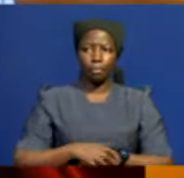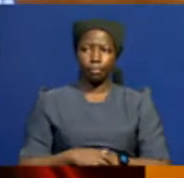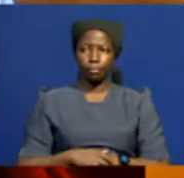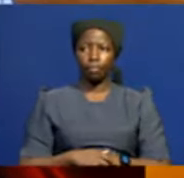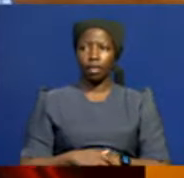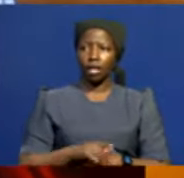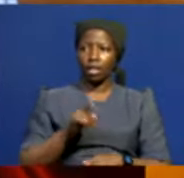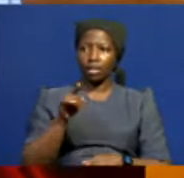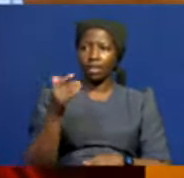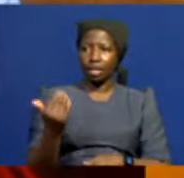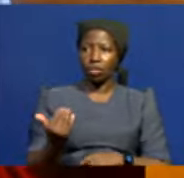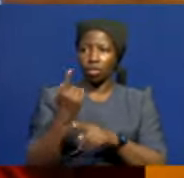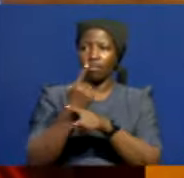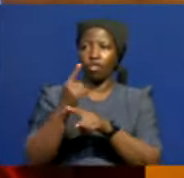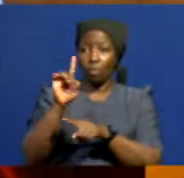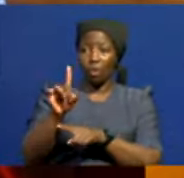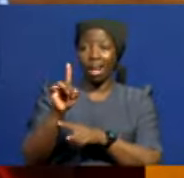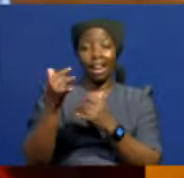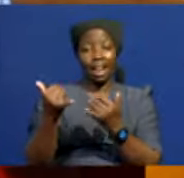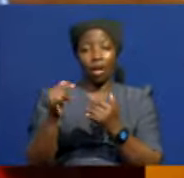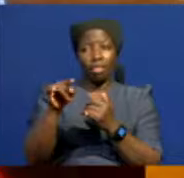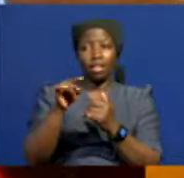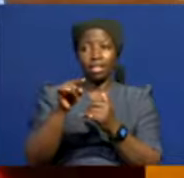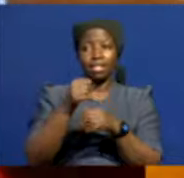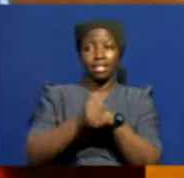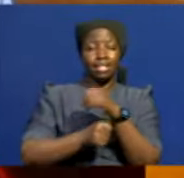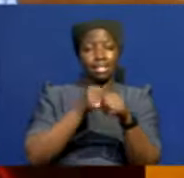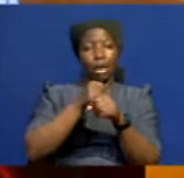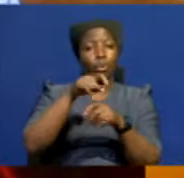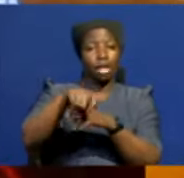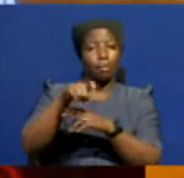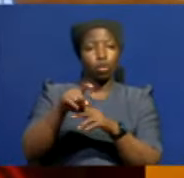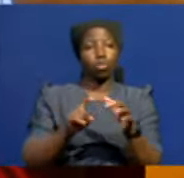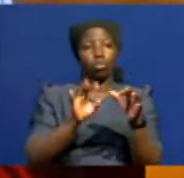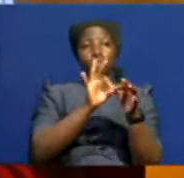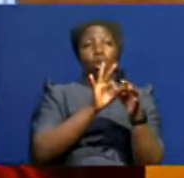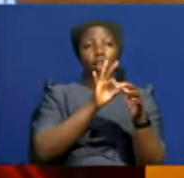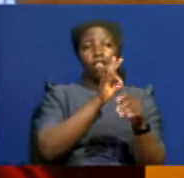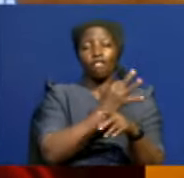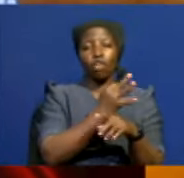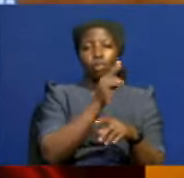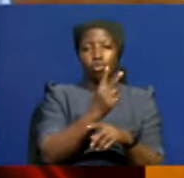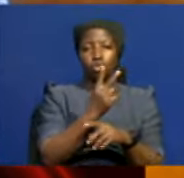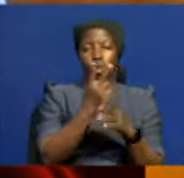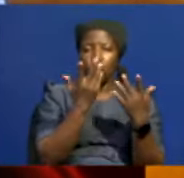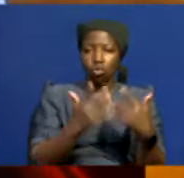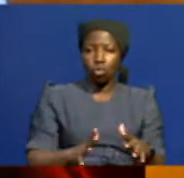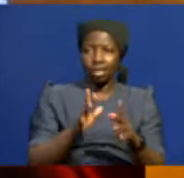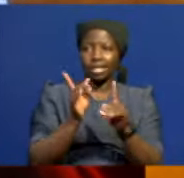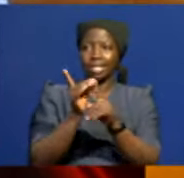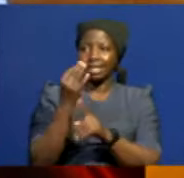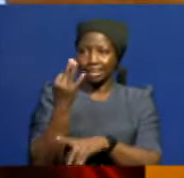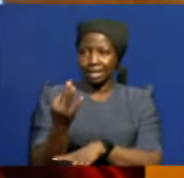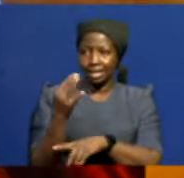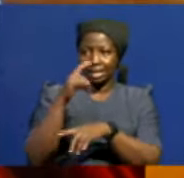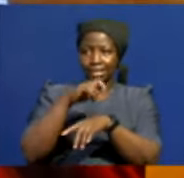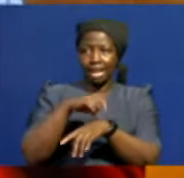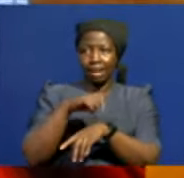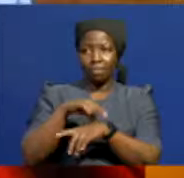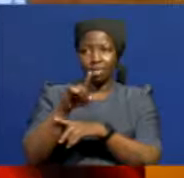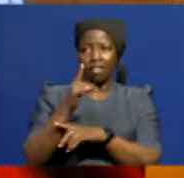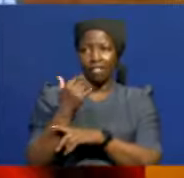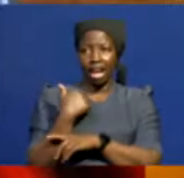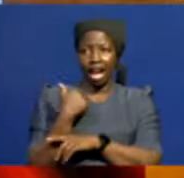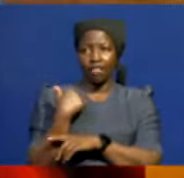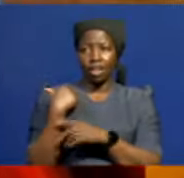Alikuwa form 1, alikuwa huu mwaka a join form 2. Alipotea last week ambapo ni tarehe 3, akiwa amevaa jamba